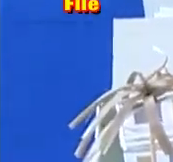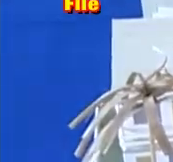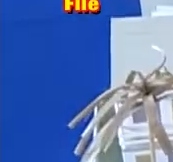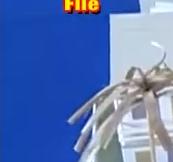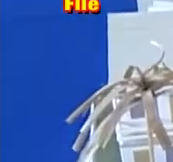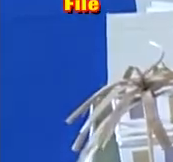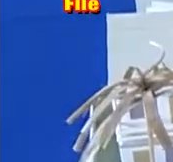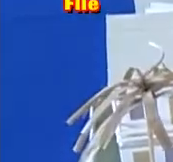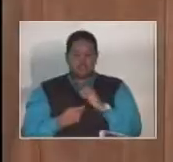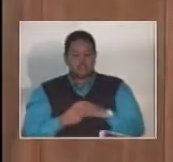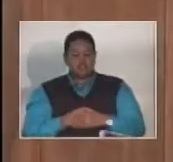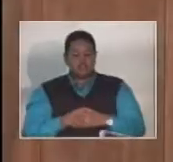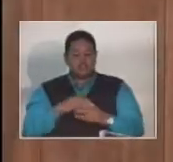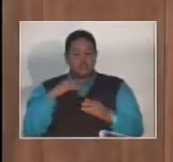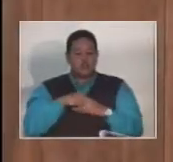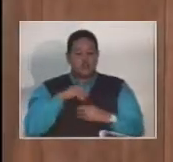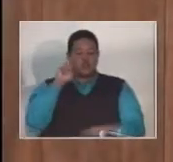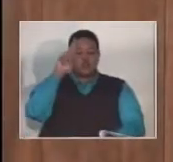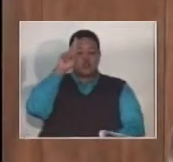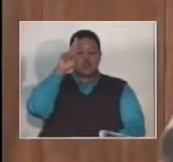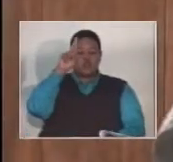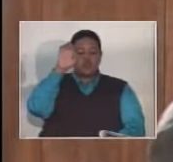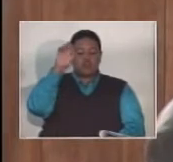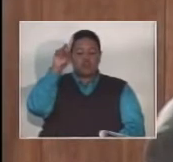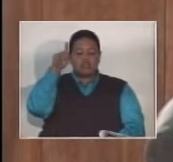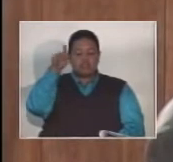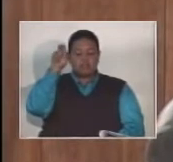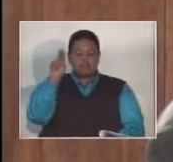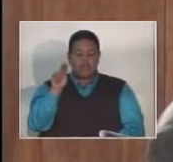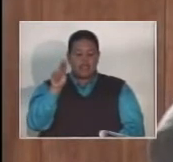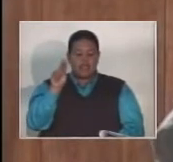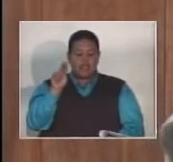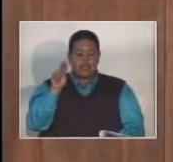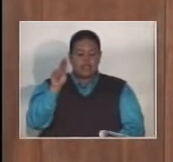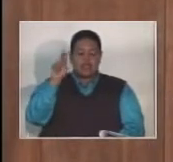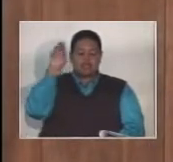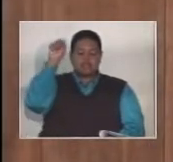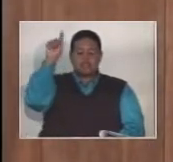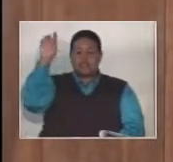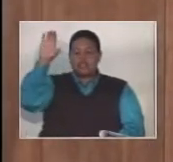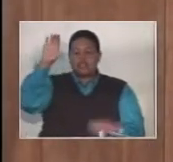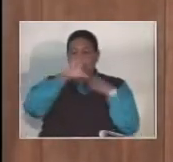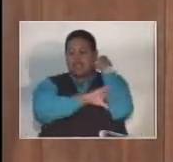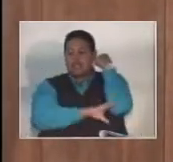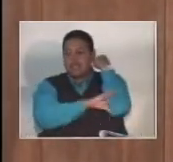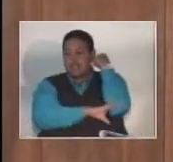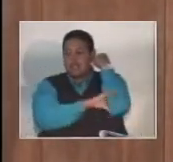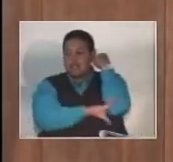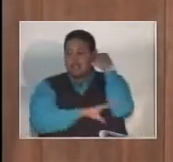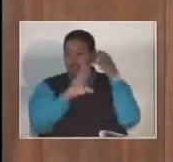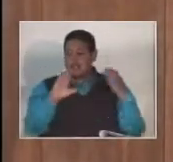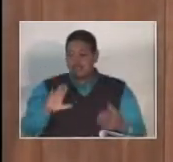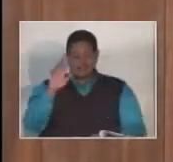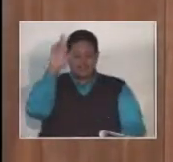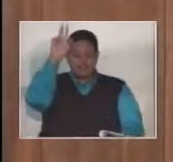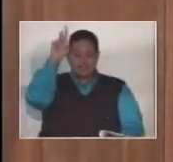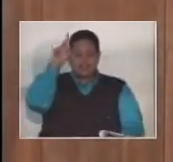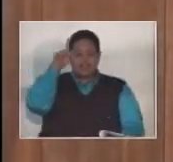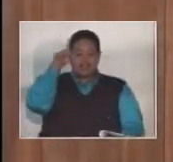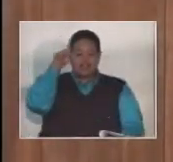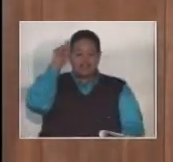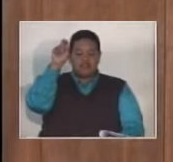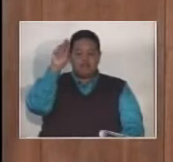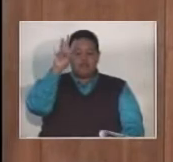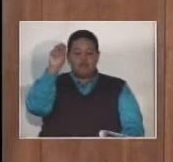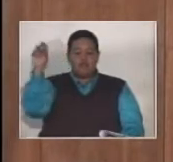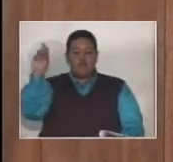three parishes. Projects include Reed Spen in St. Catherine, Penwood Road in St. Andrew,